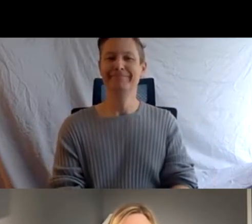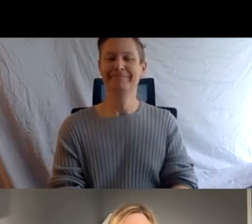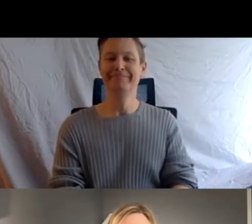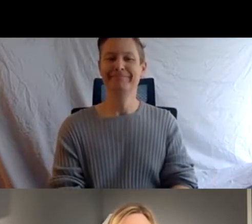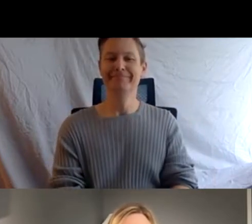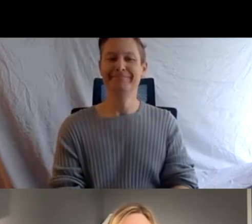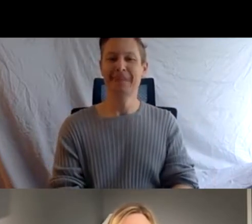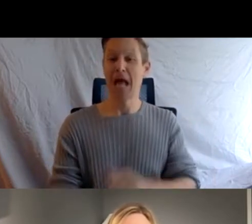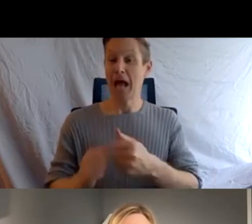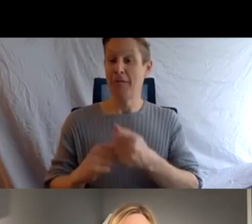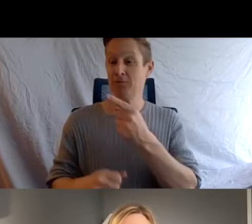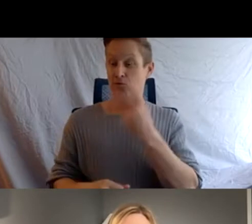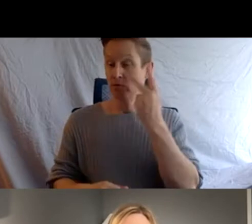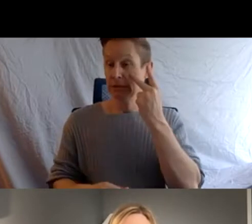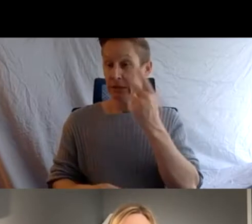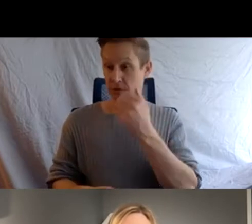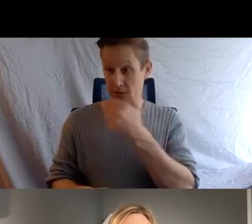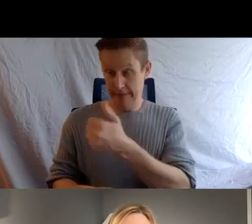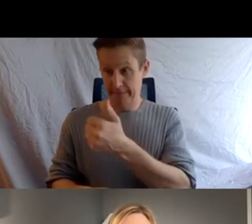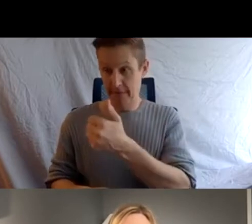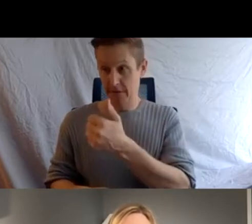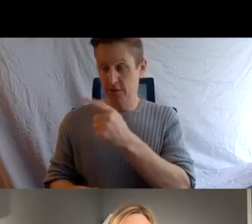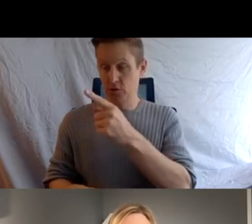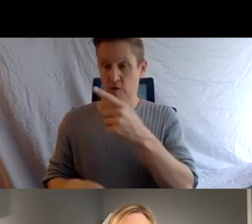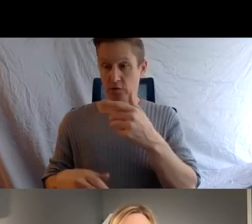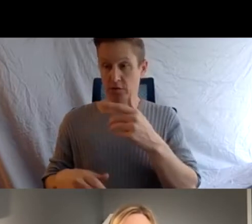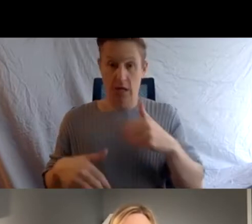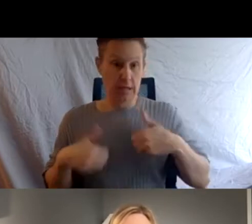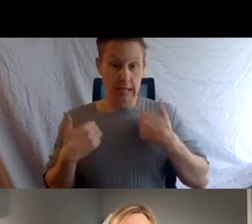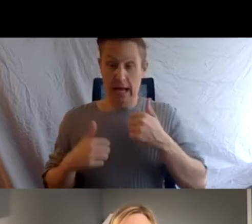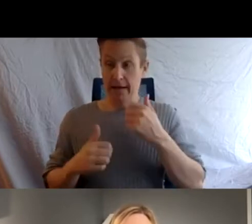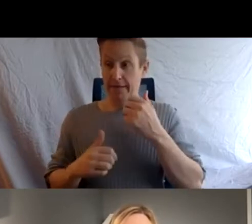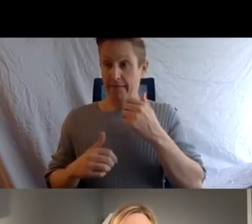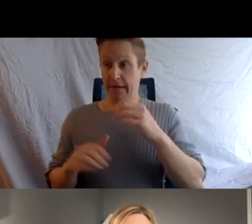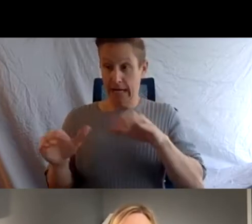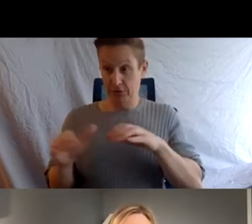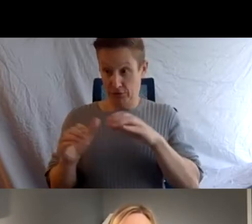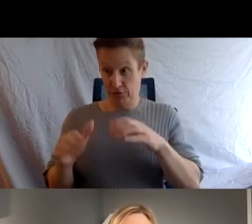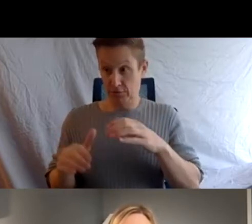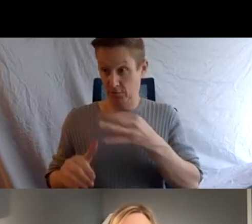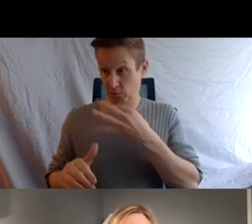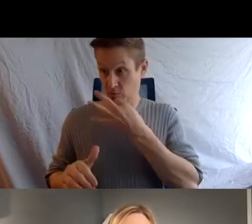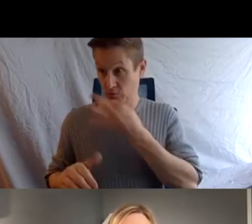How about, do you see yourself possibly doing any live action anytime soon?